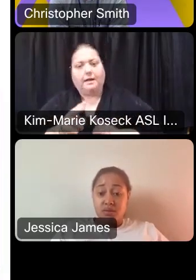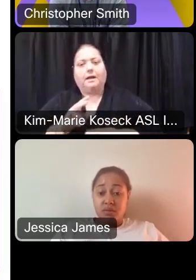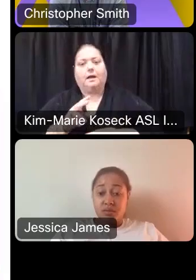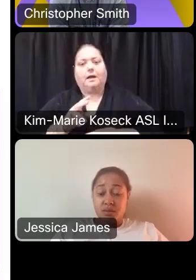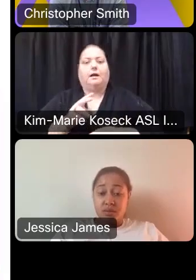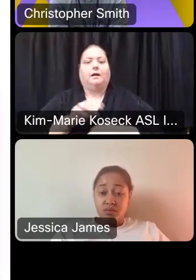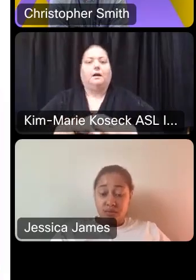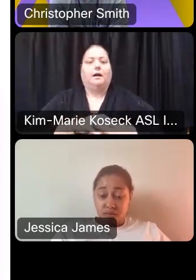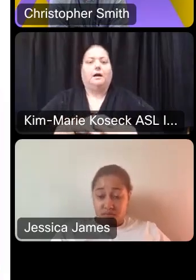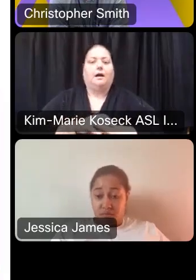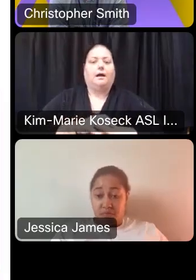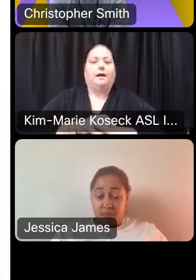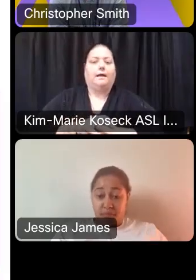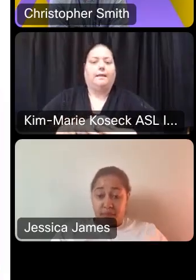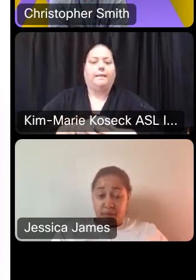soon as